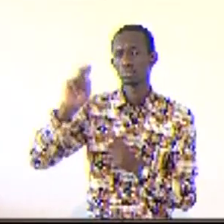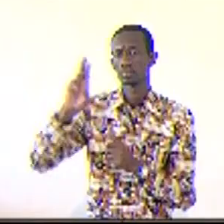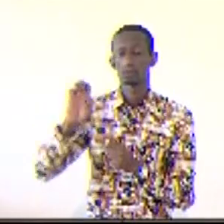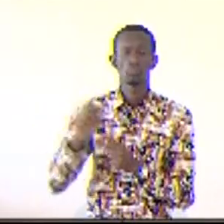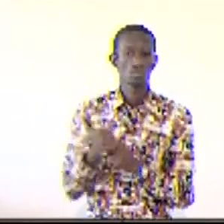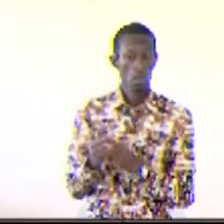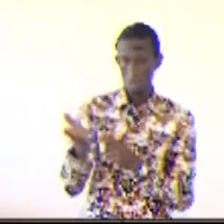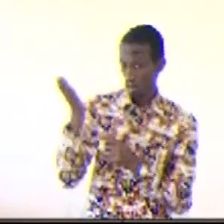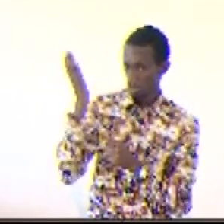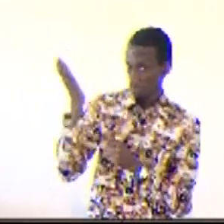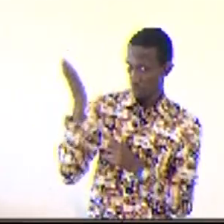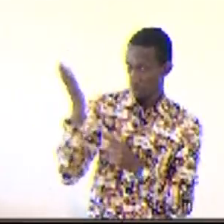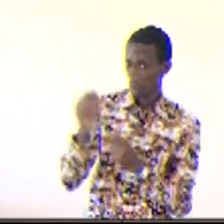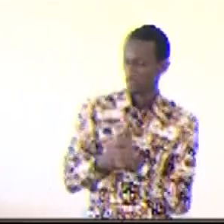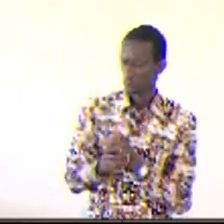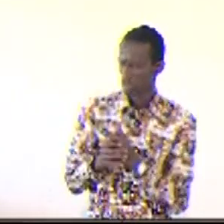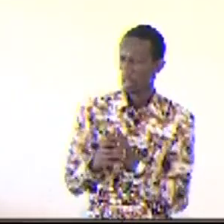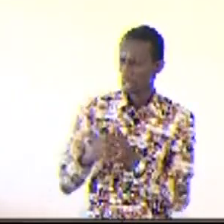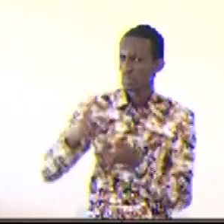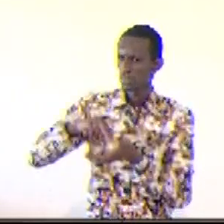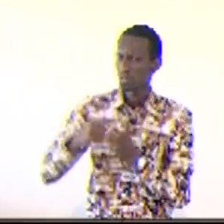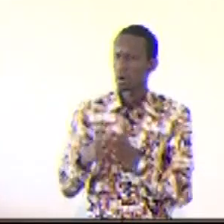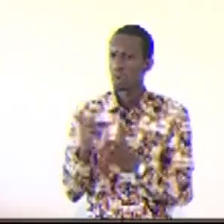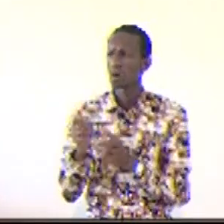when assuming this substance, you